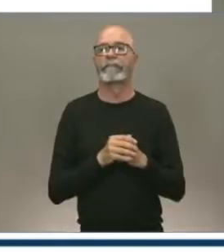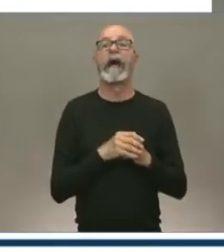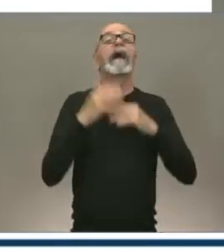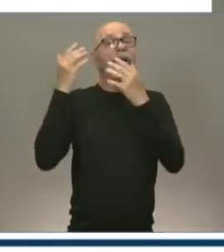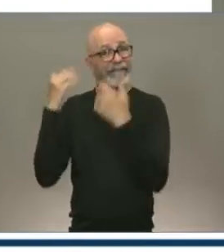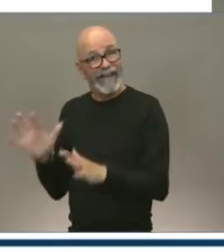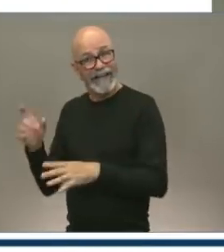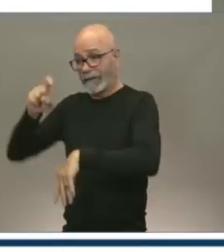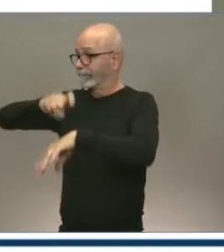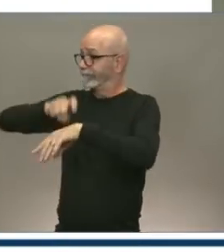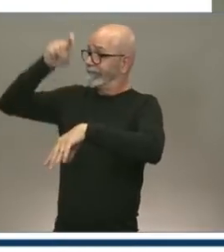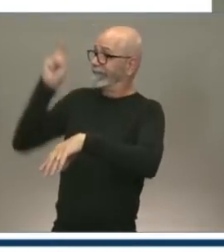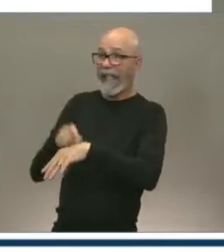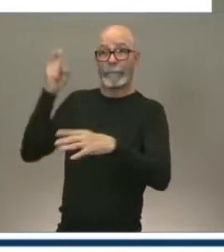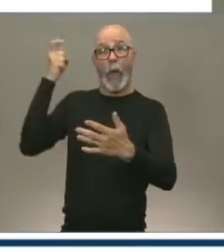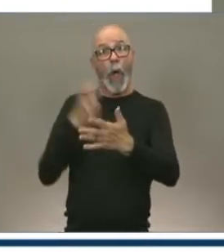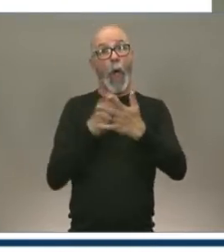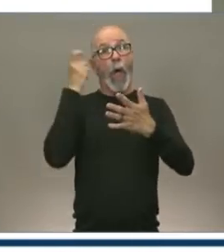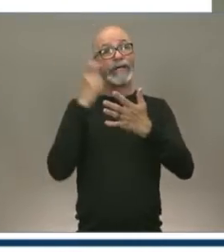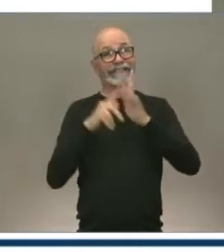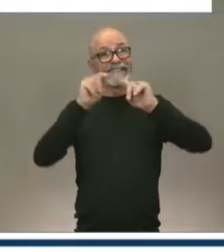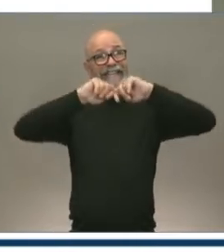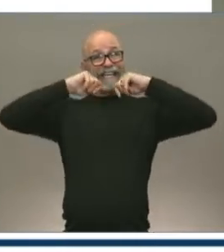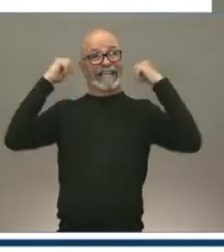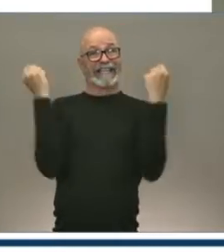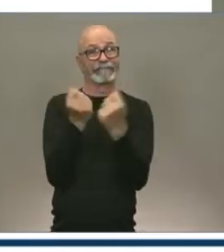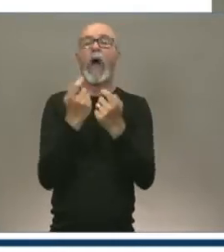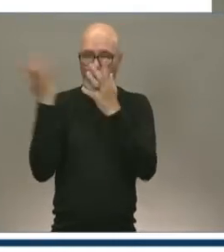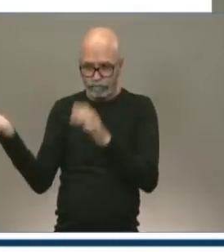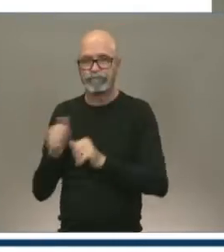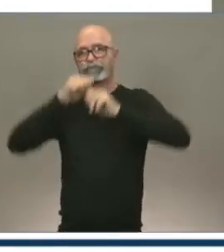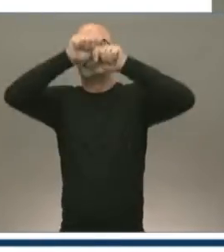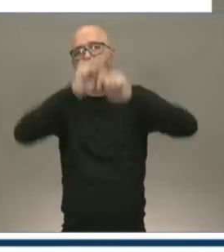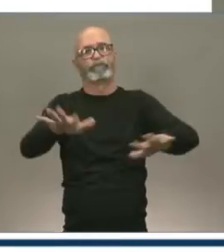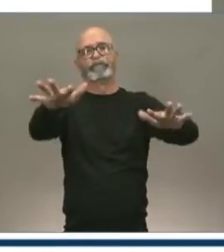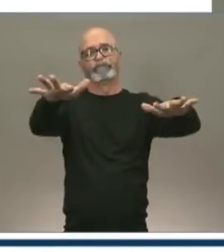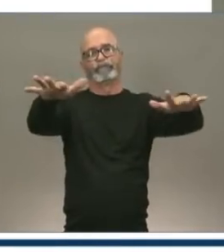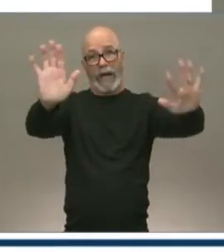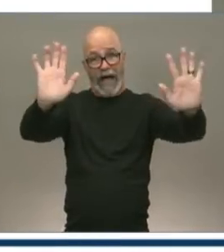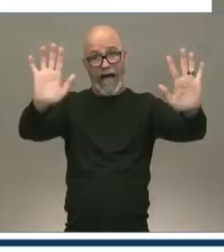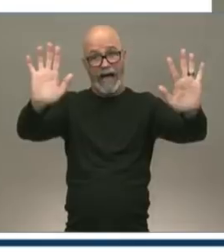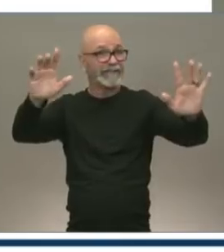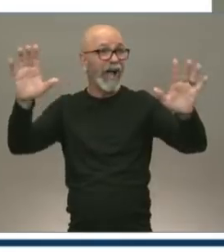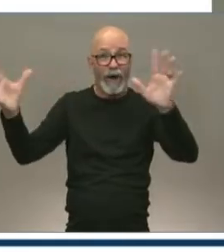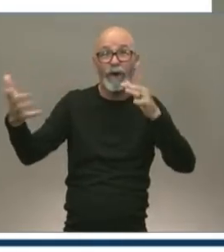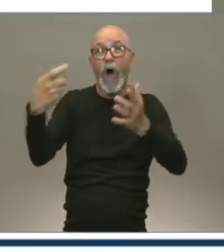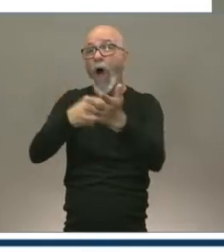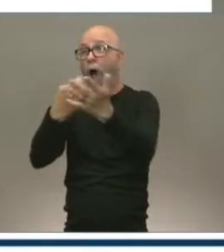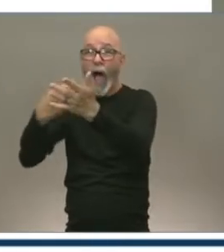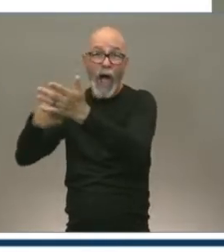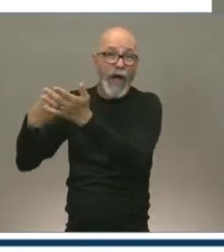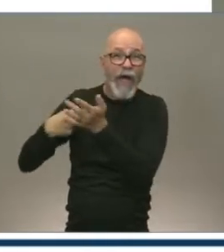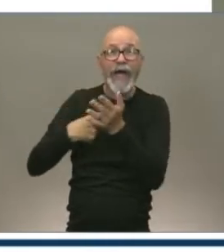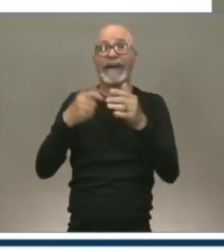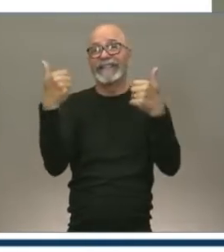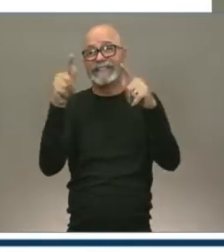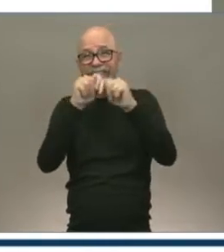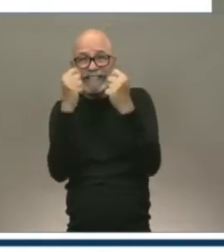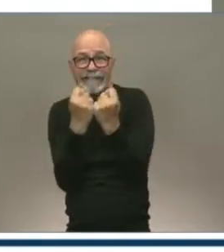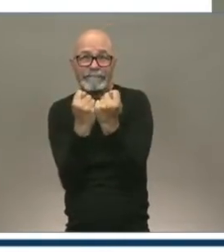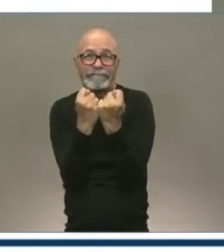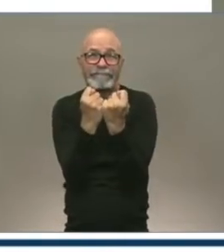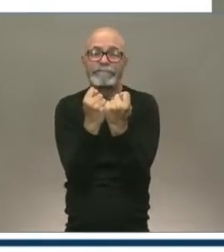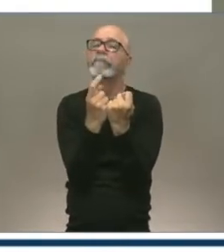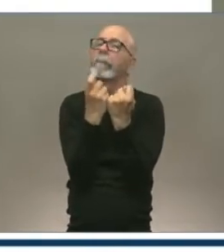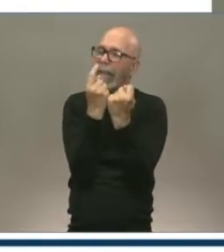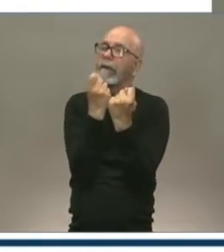bubble. But the combination of individual then team bubbles is all going to be for that full 14 days, and they'll